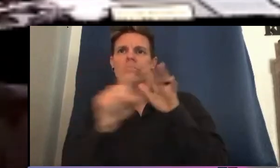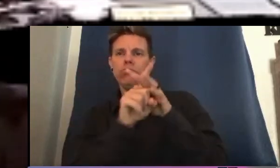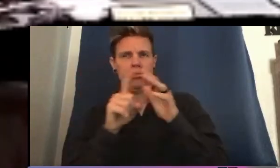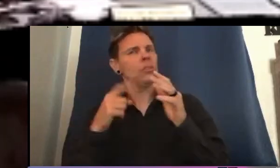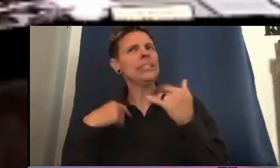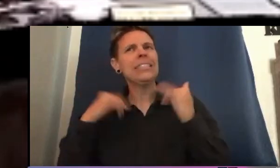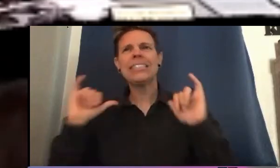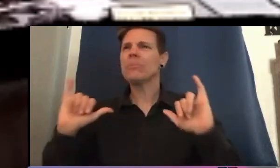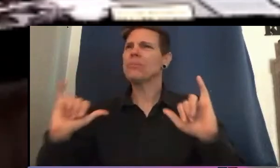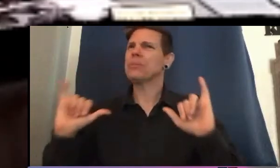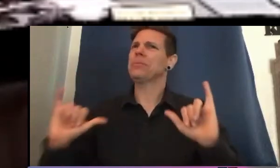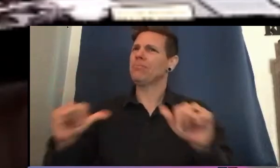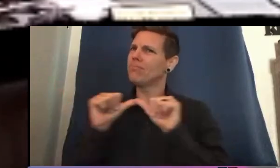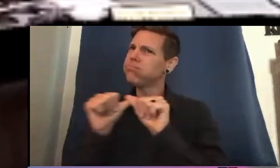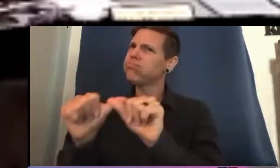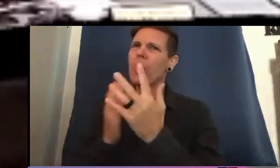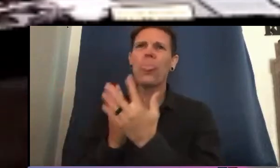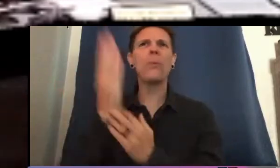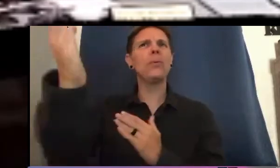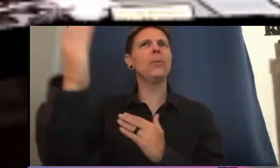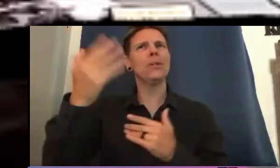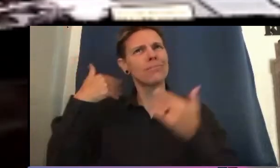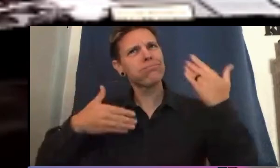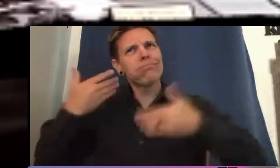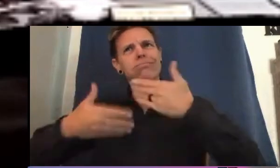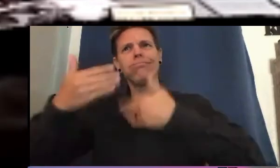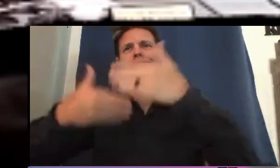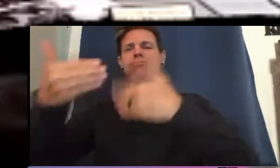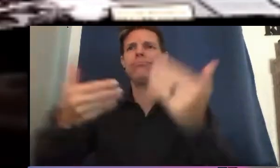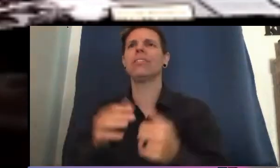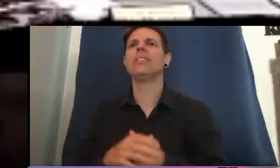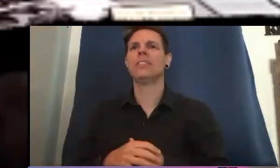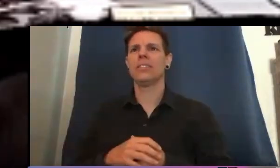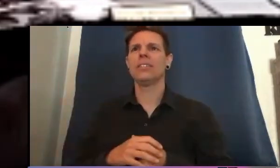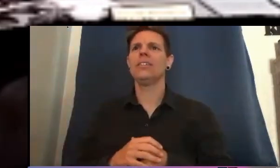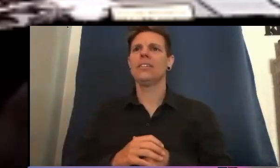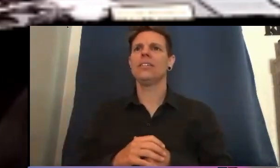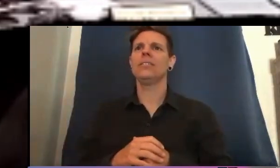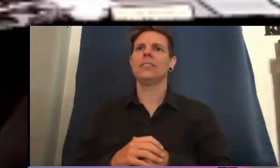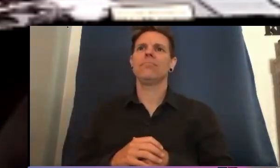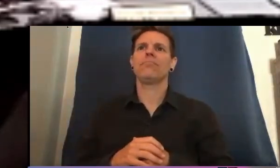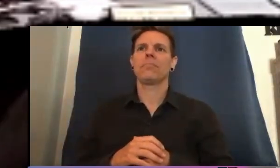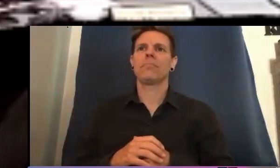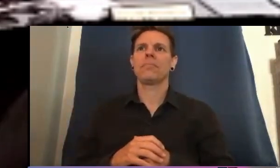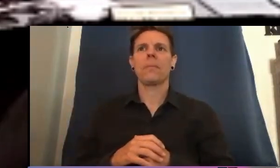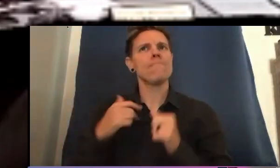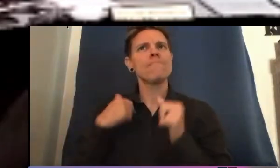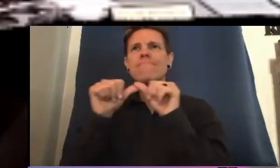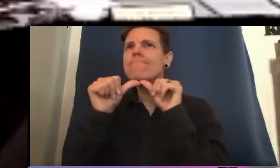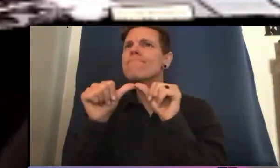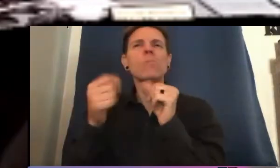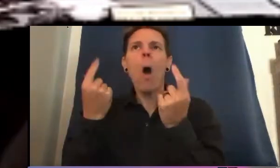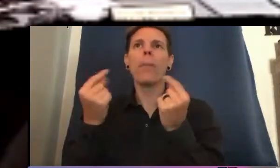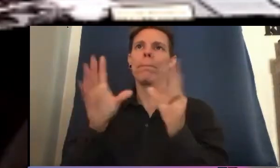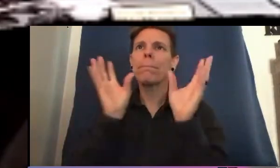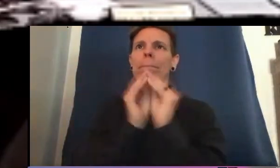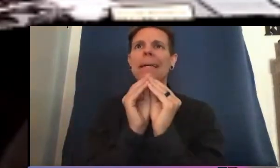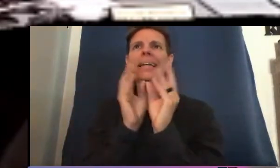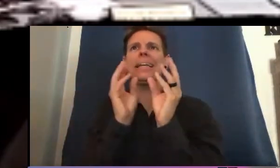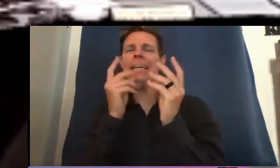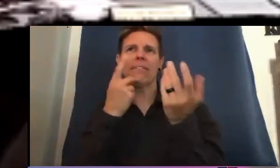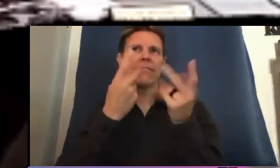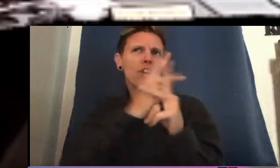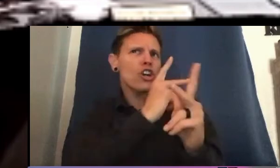we are now again coordinating those routine meetings so that we're all navigating this together. And I think one of the things that I would like to